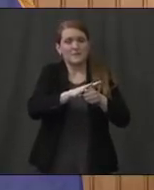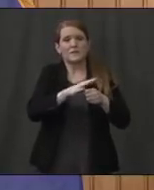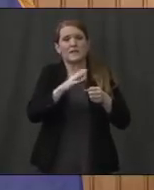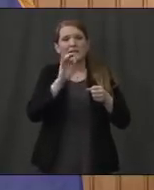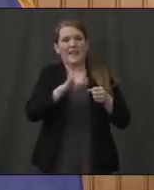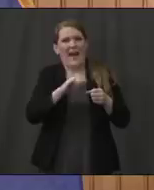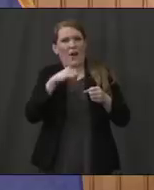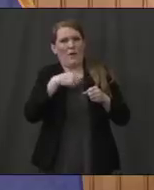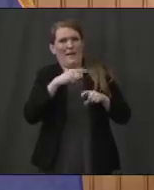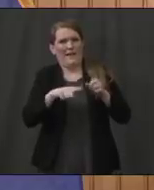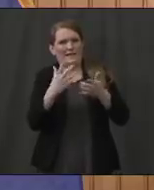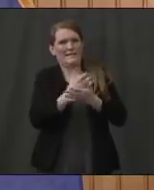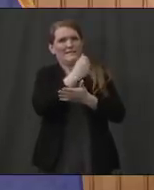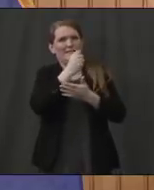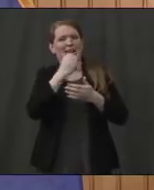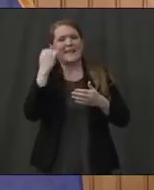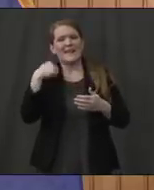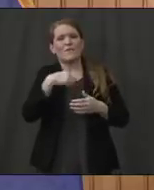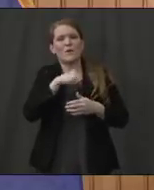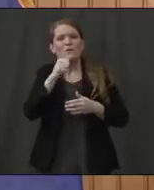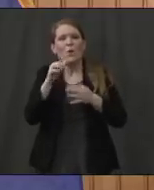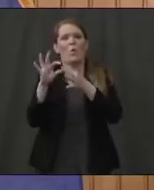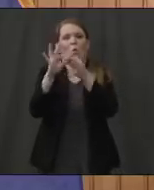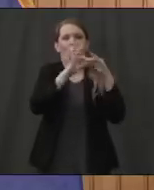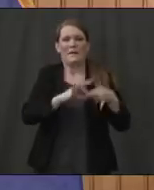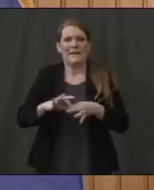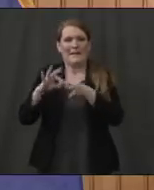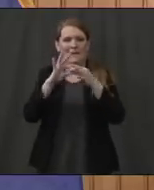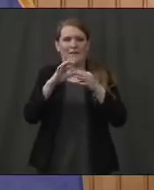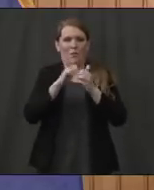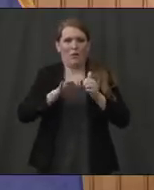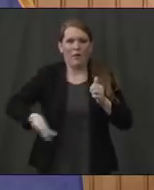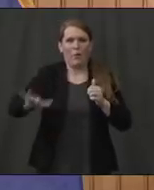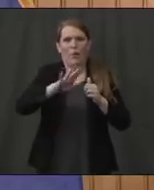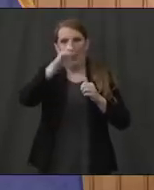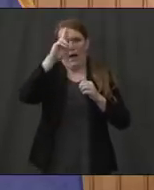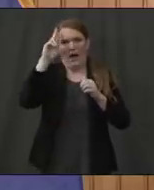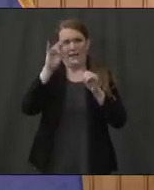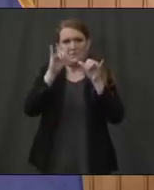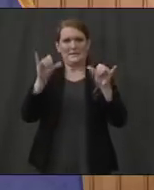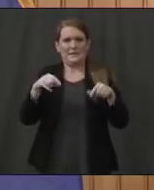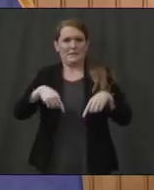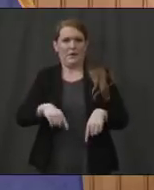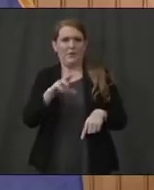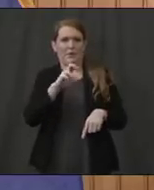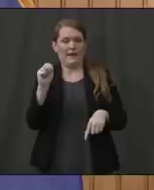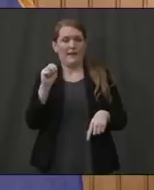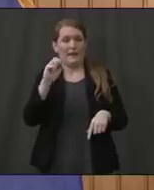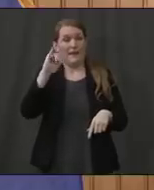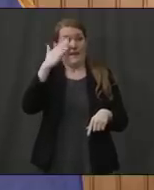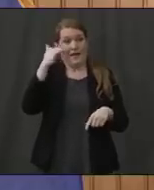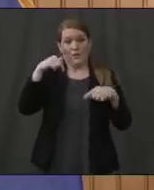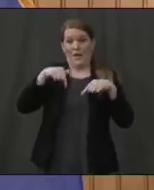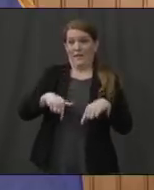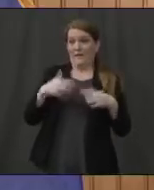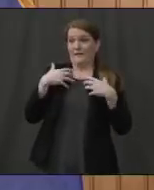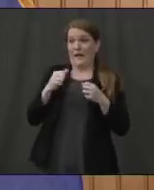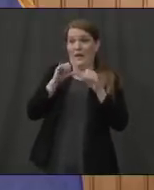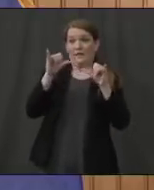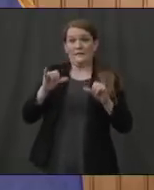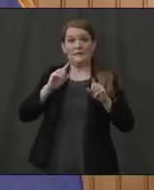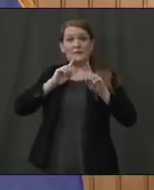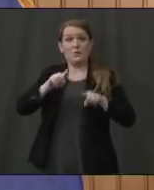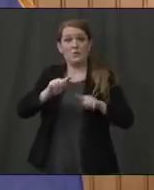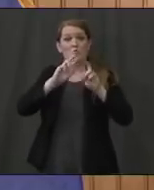hospital systems in the most effective way possible. And that's why this health system response team is so, so